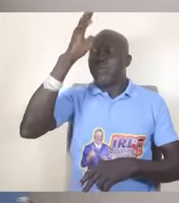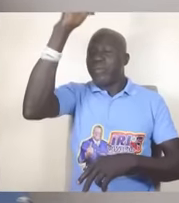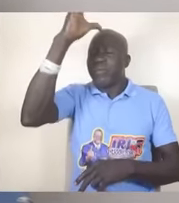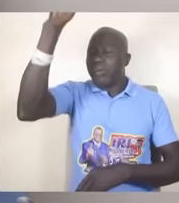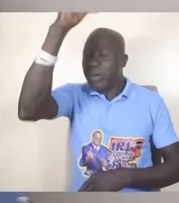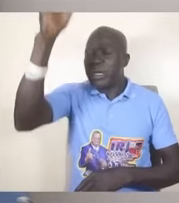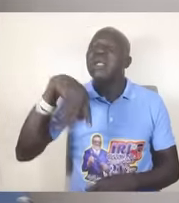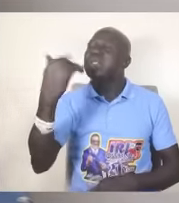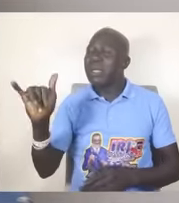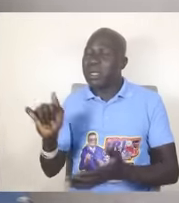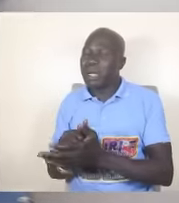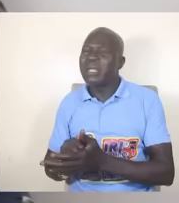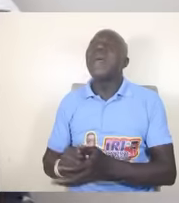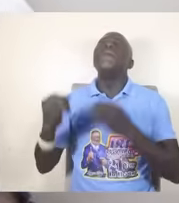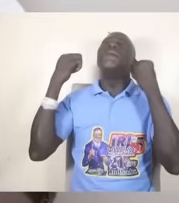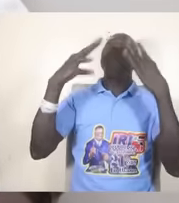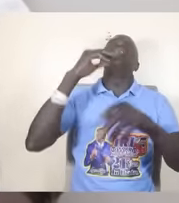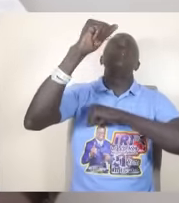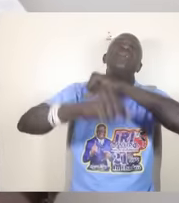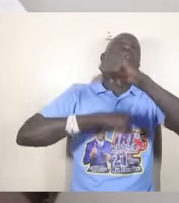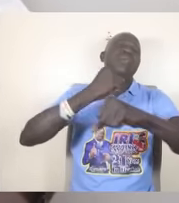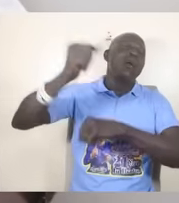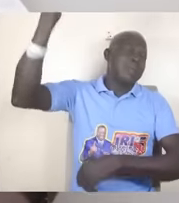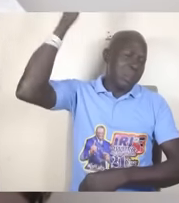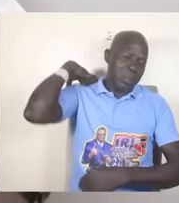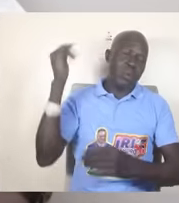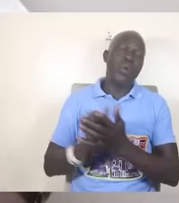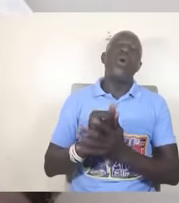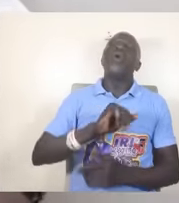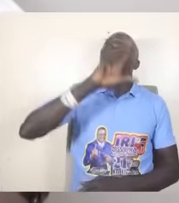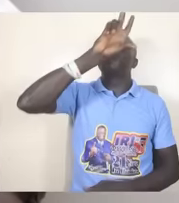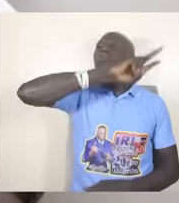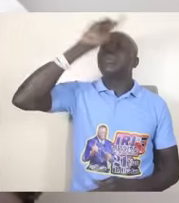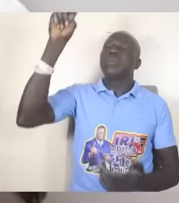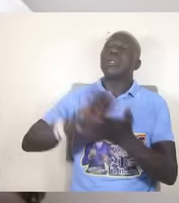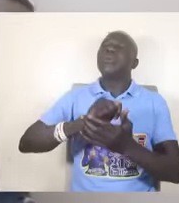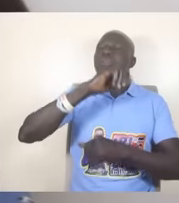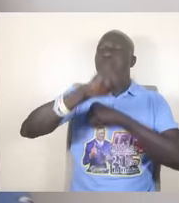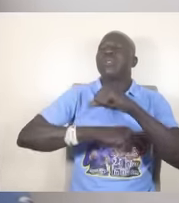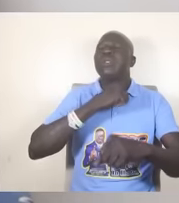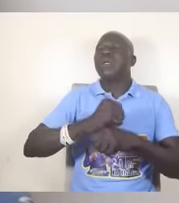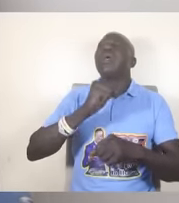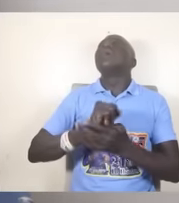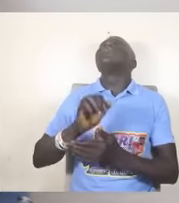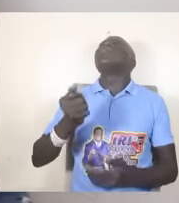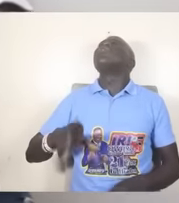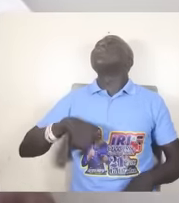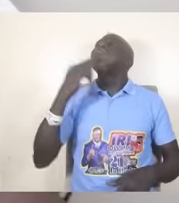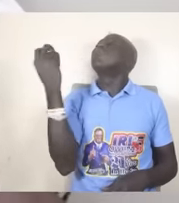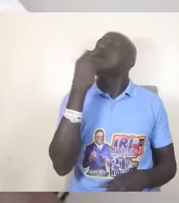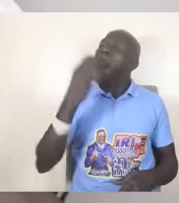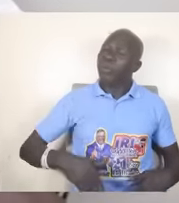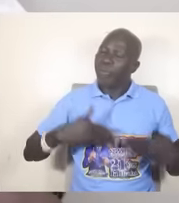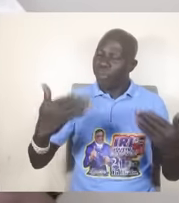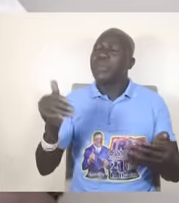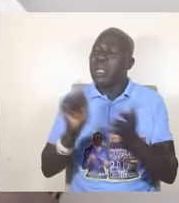Their forefathers have declared. That is years ago. What Bolakwa do? Barely over 2,000 years. You be egg bear. They